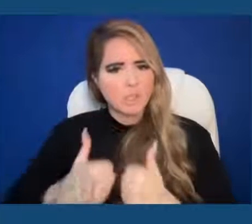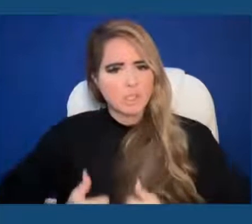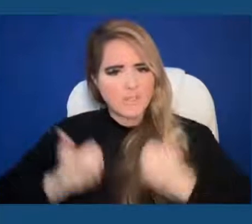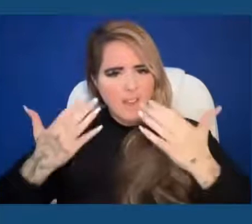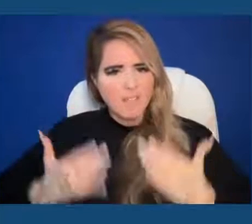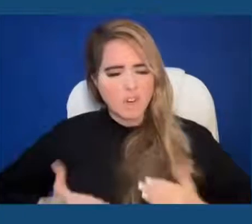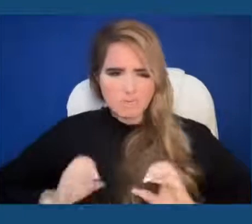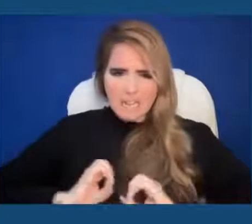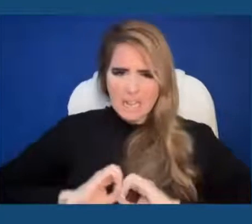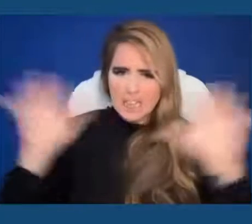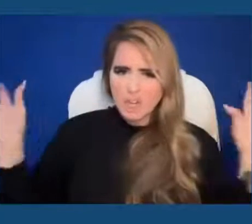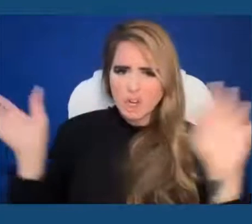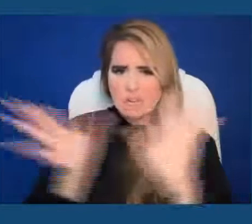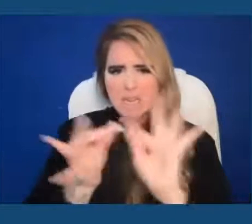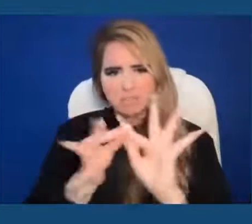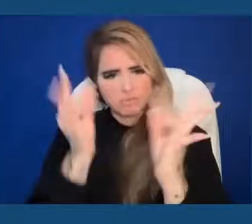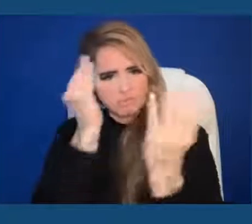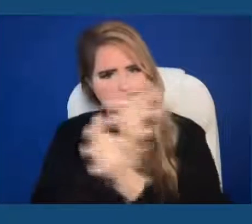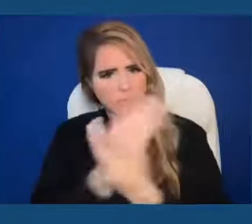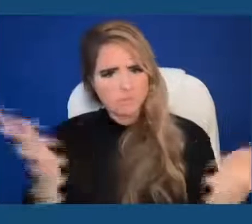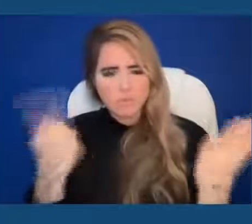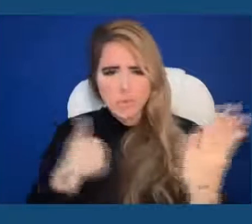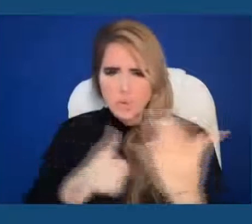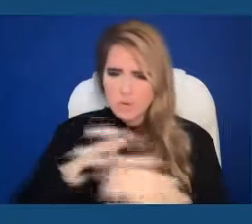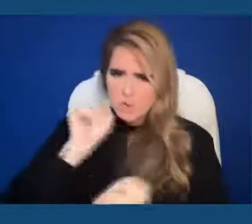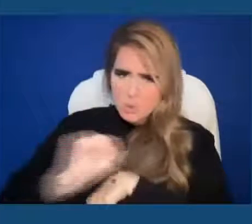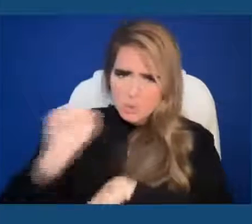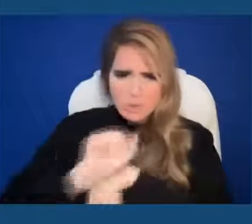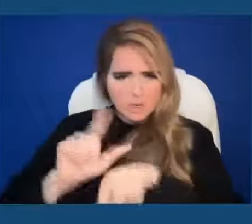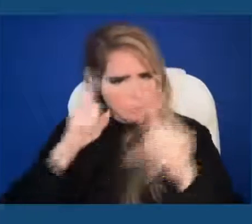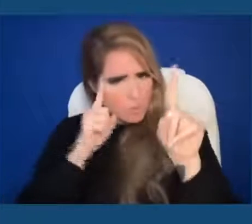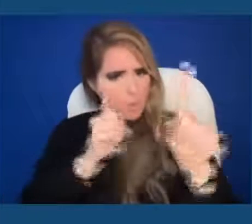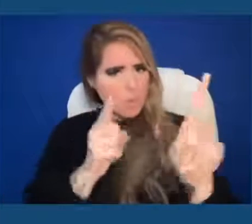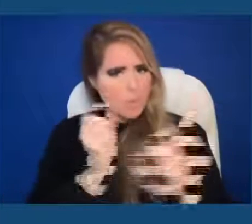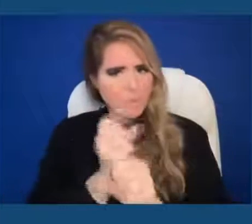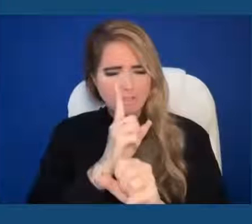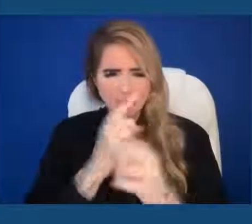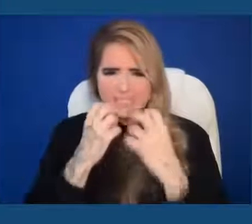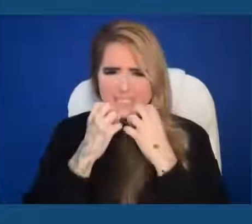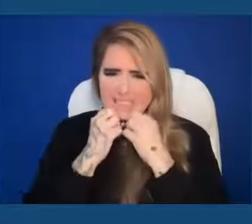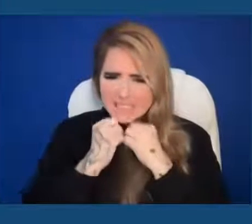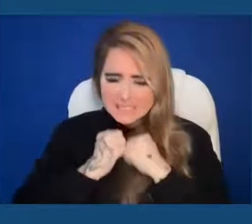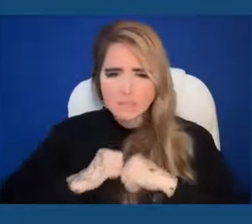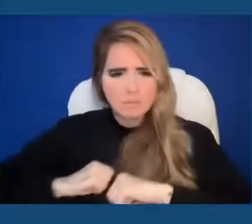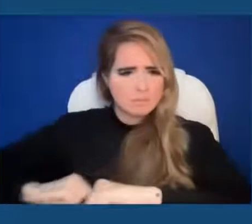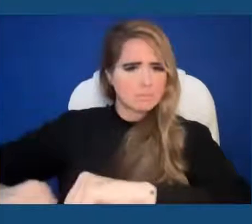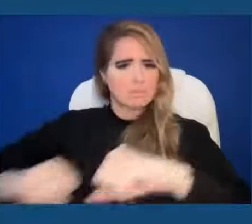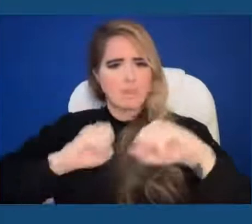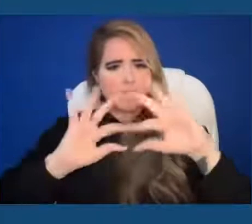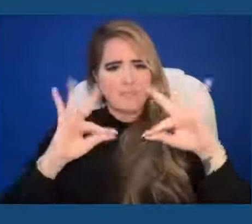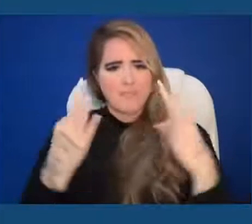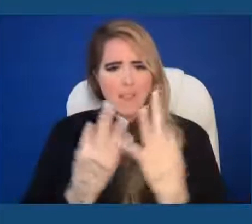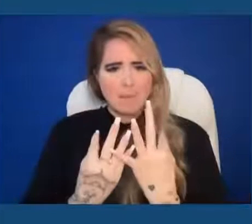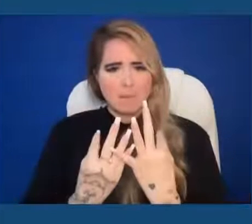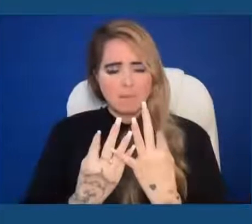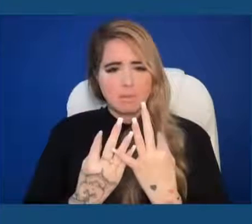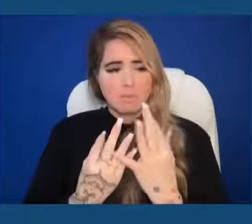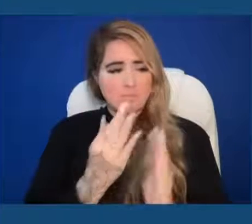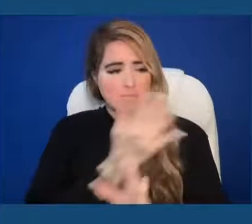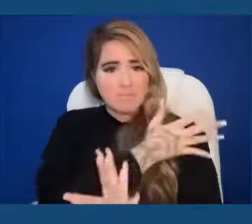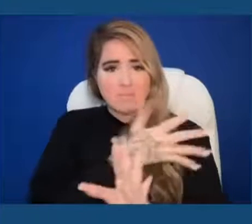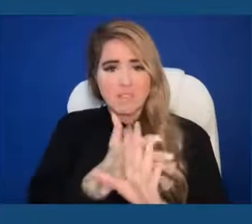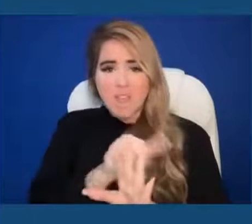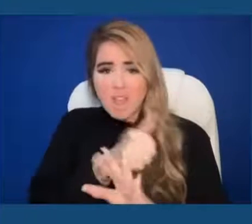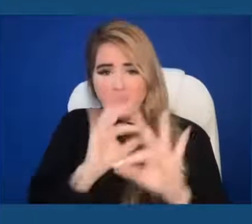our commitment to working to ensuring that no family needs to endure what the Chianese family